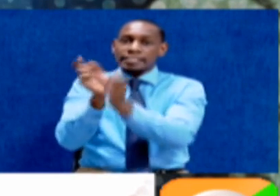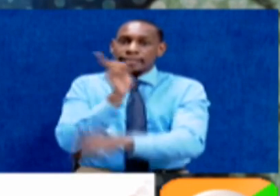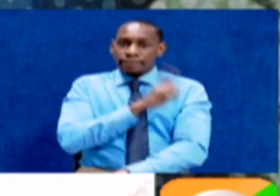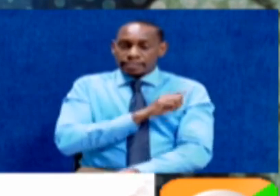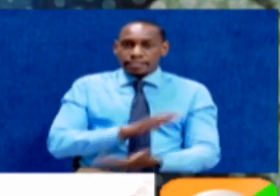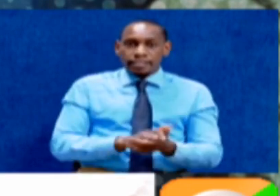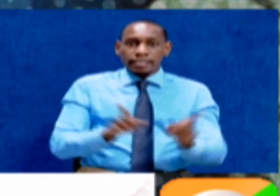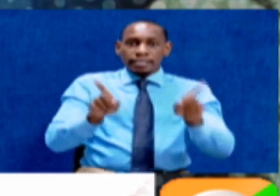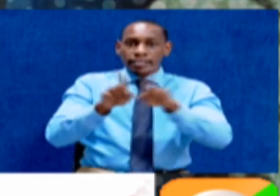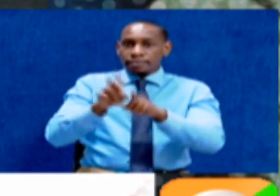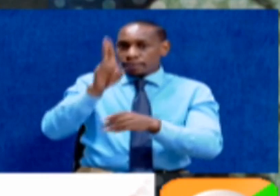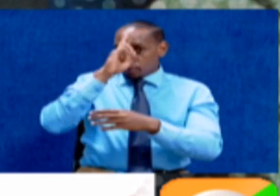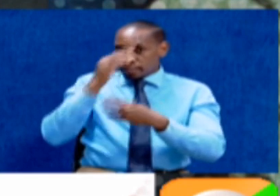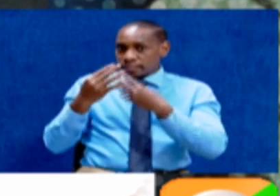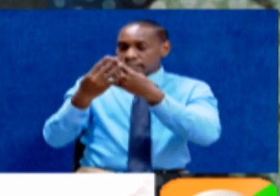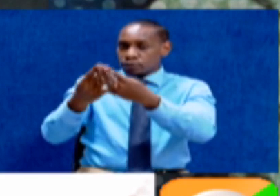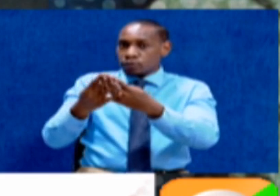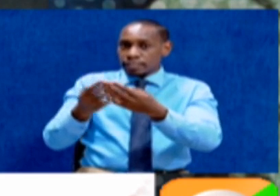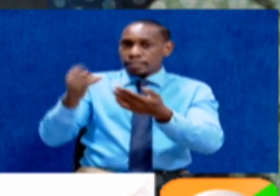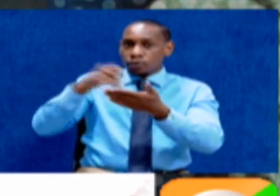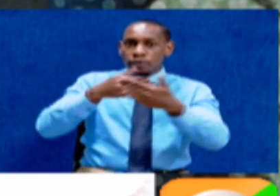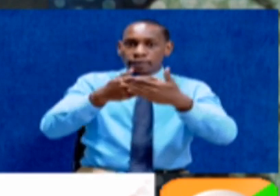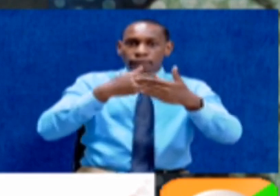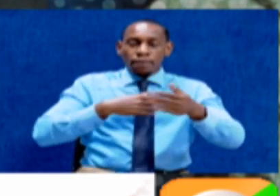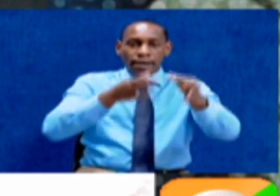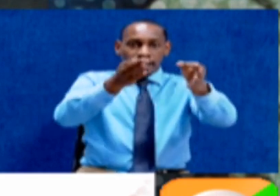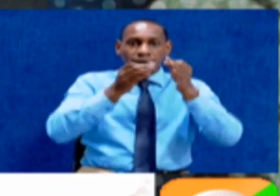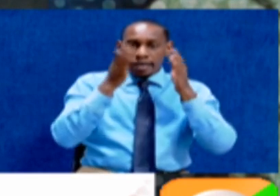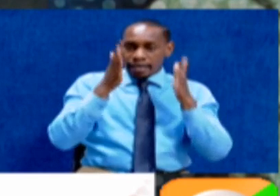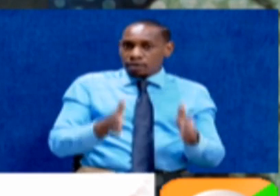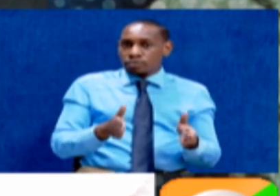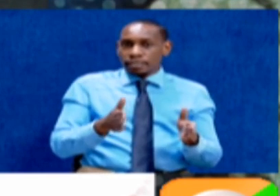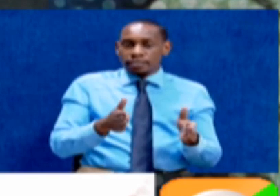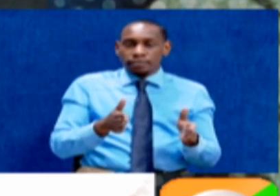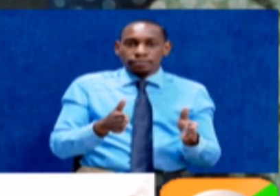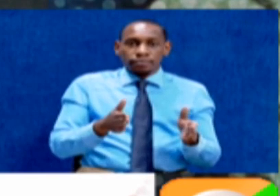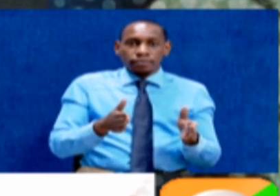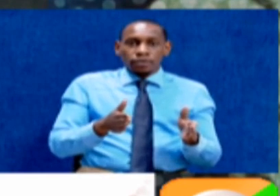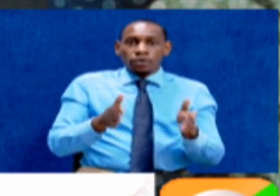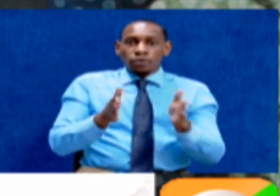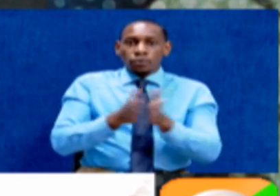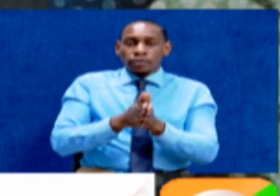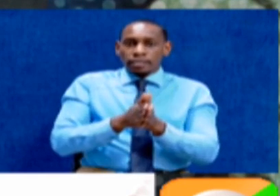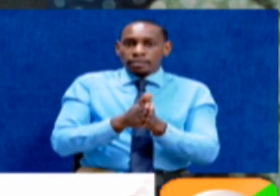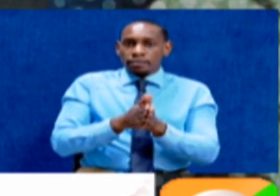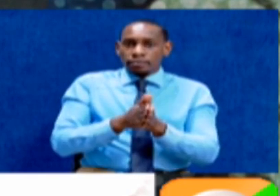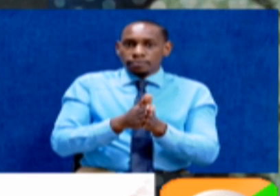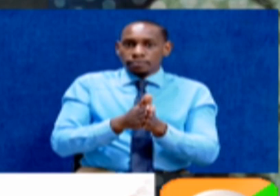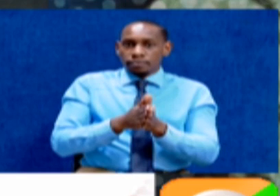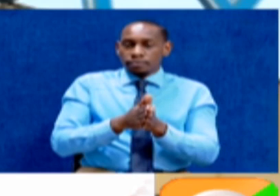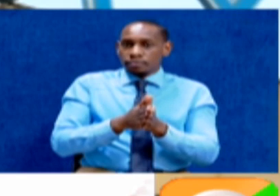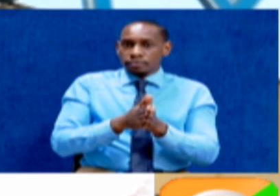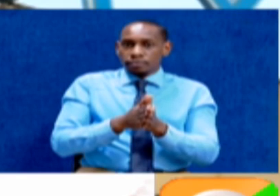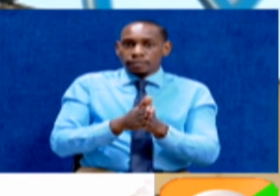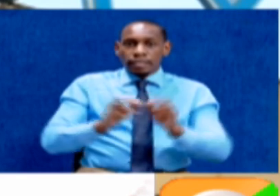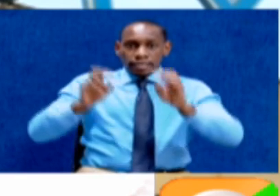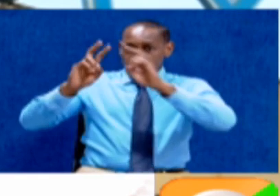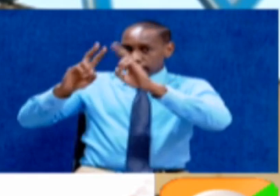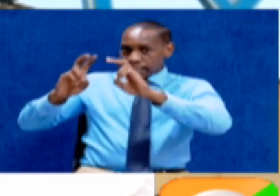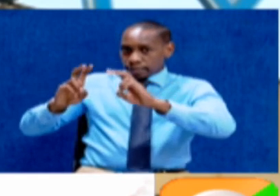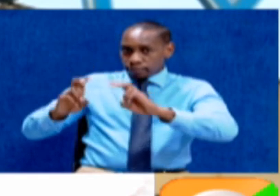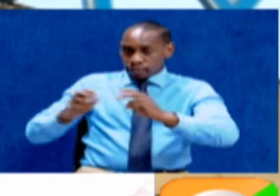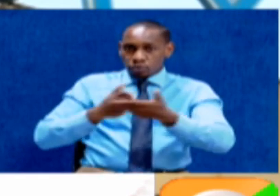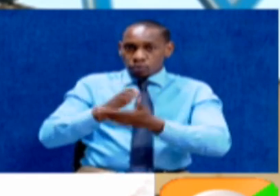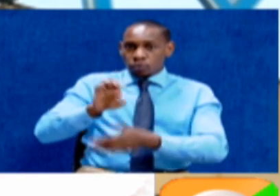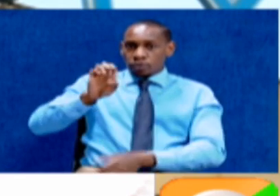arrested. Also in police custody are former accountants Hudson Amwai Luidago and Achiro Norbert Gondi.